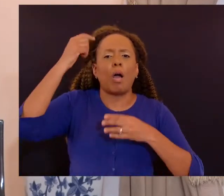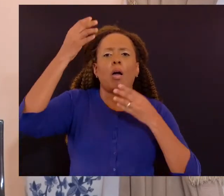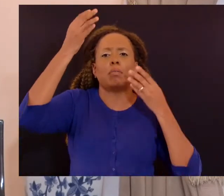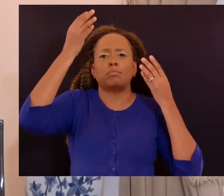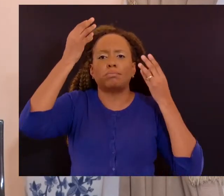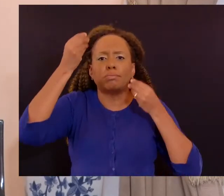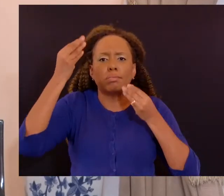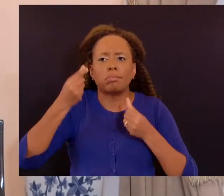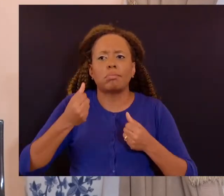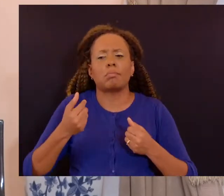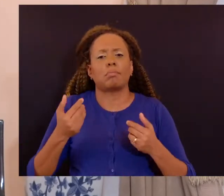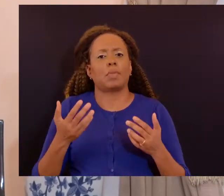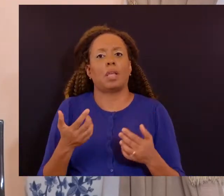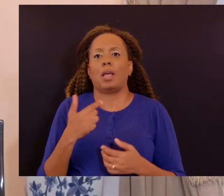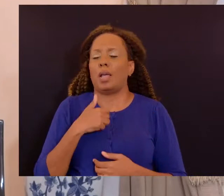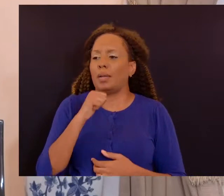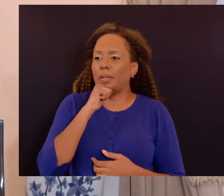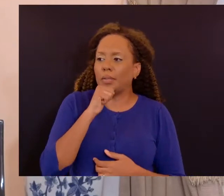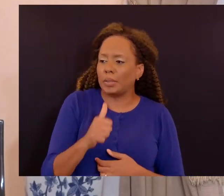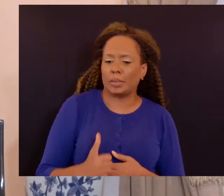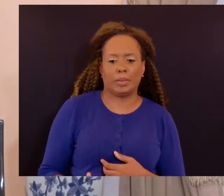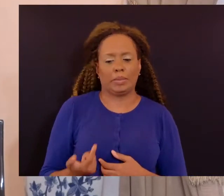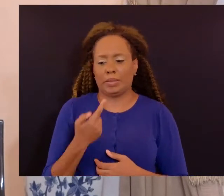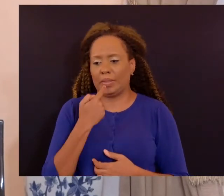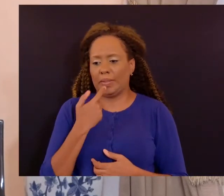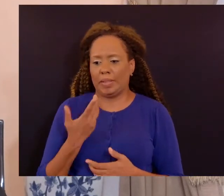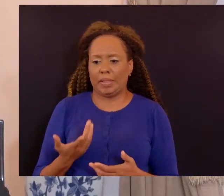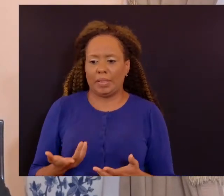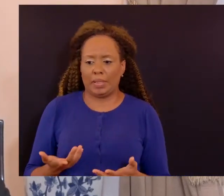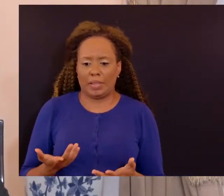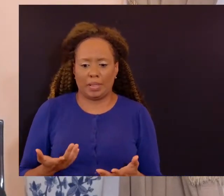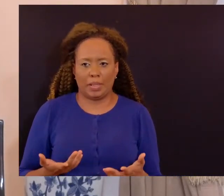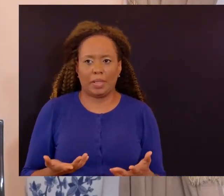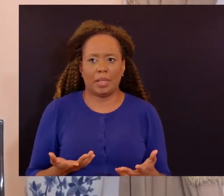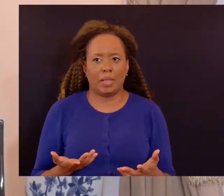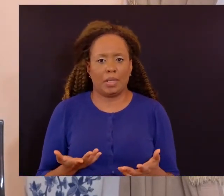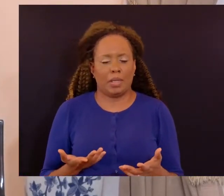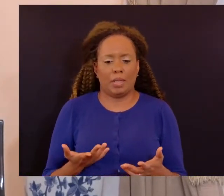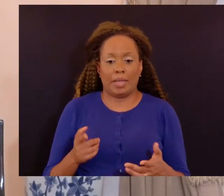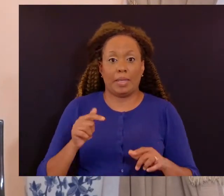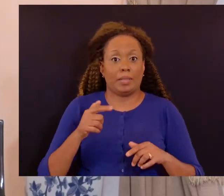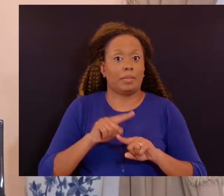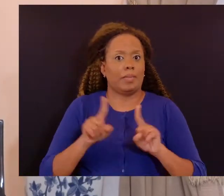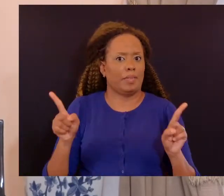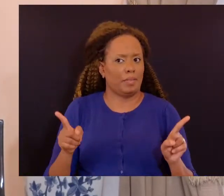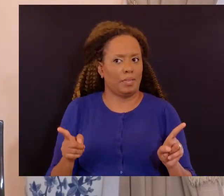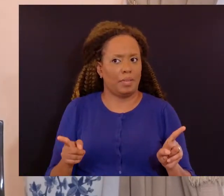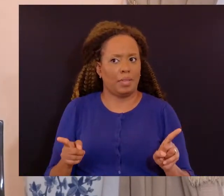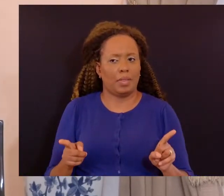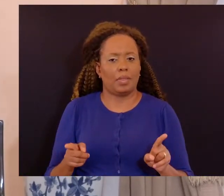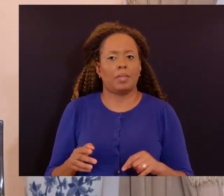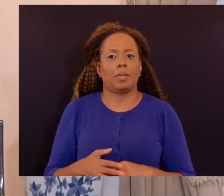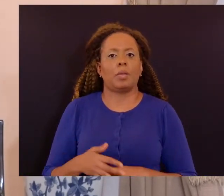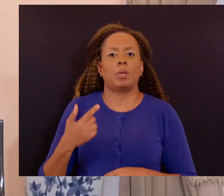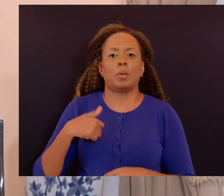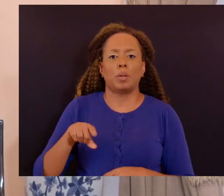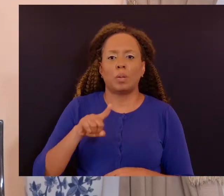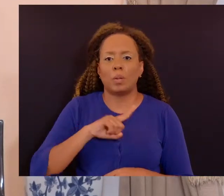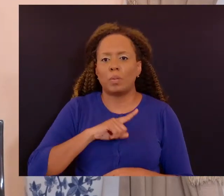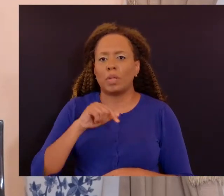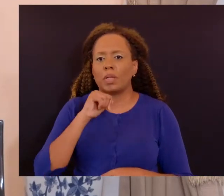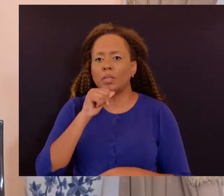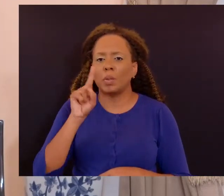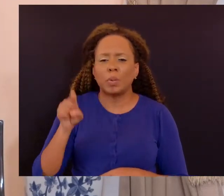people purpose. So I am not going to go back on what I've said just now, but the truth of the matter is that we got to move